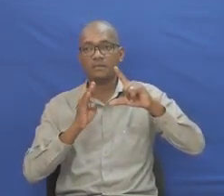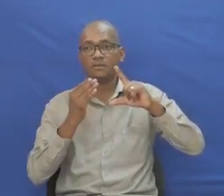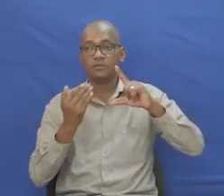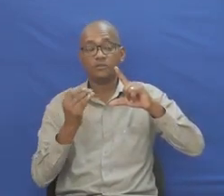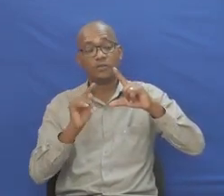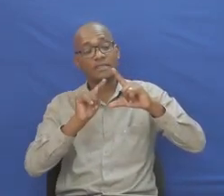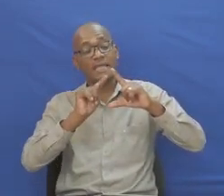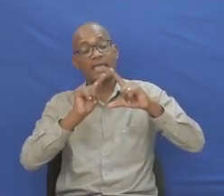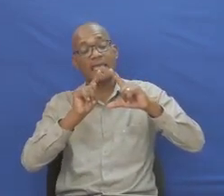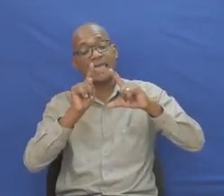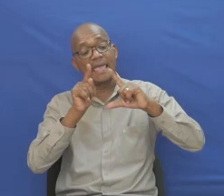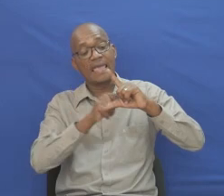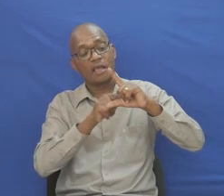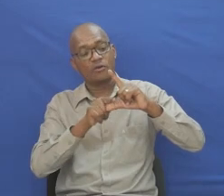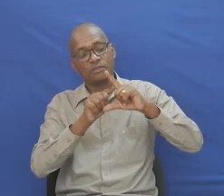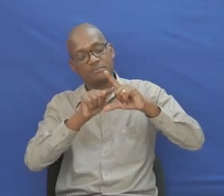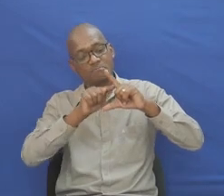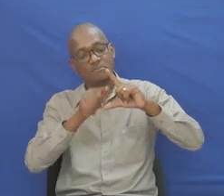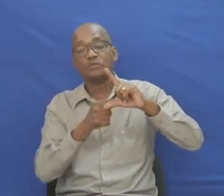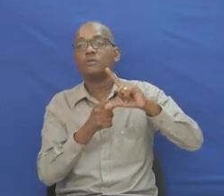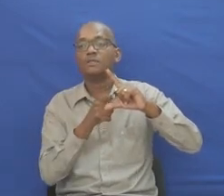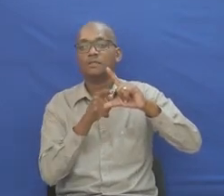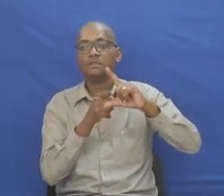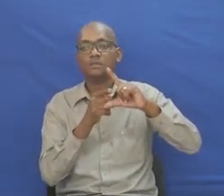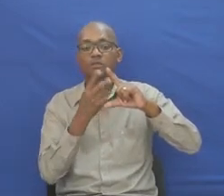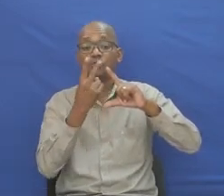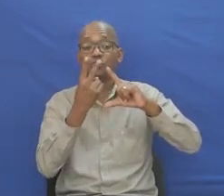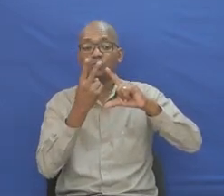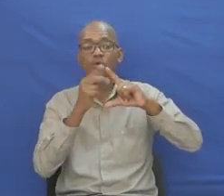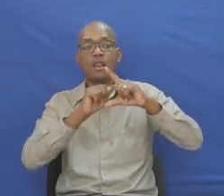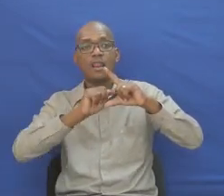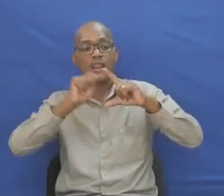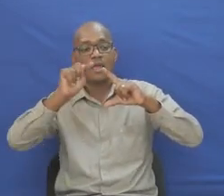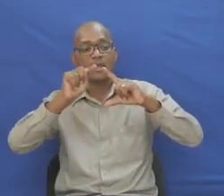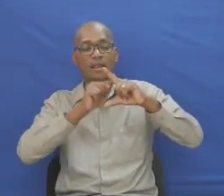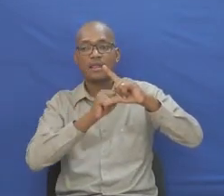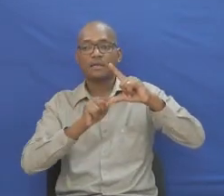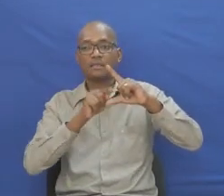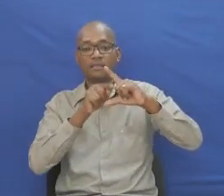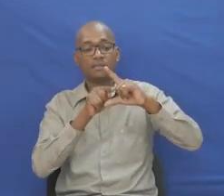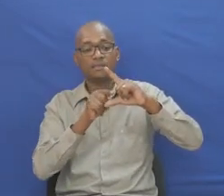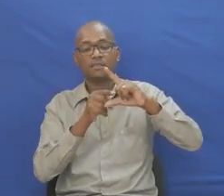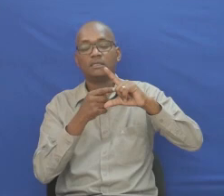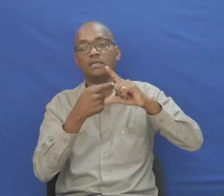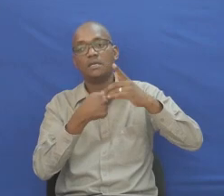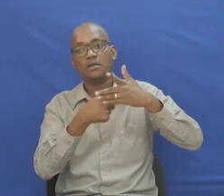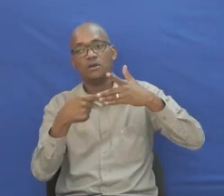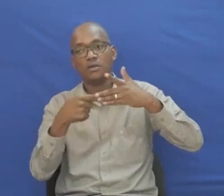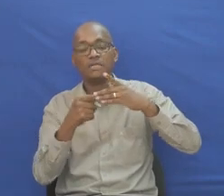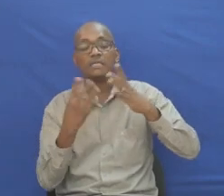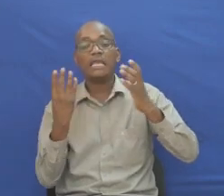is in between here, between the two lines, this one, it is known as included angle.